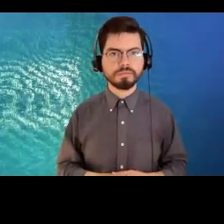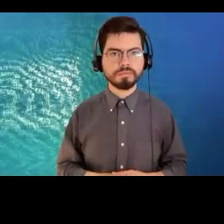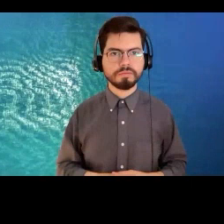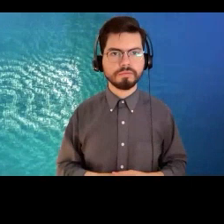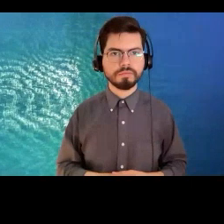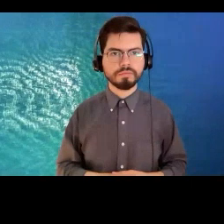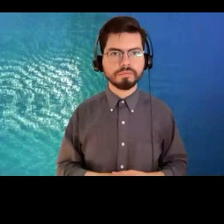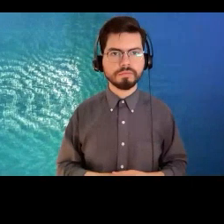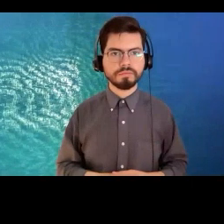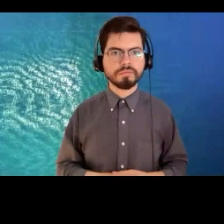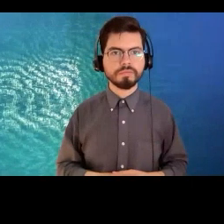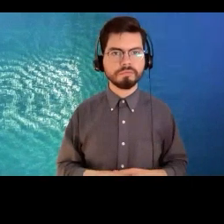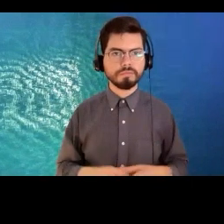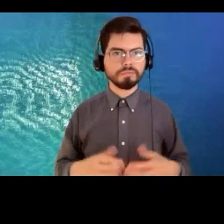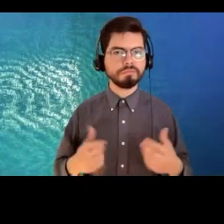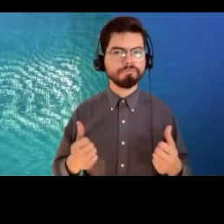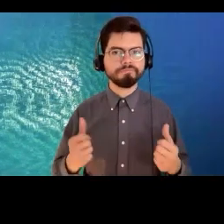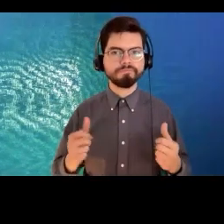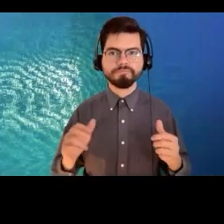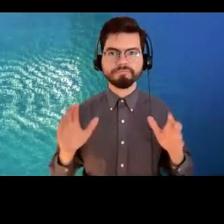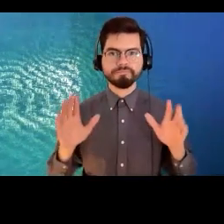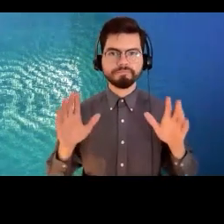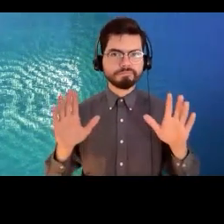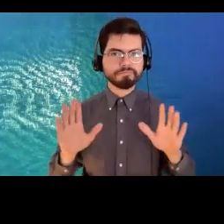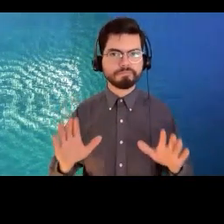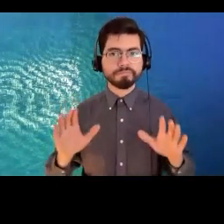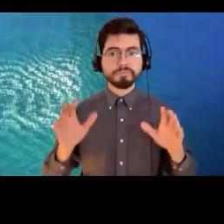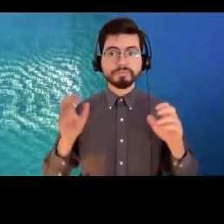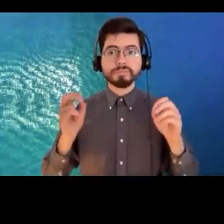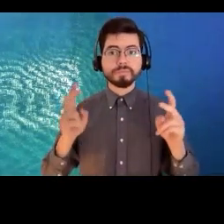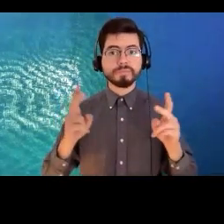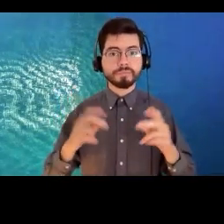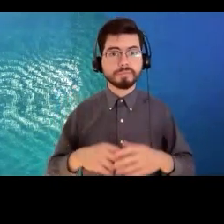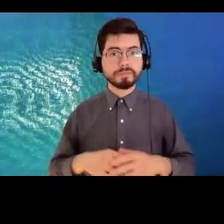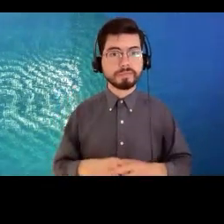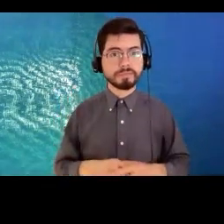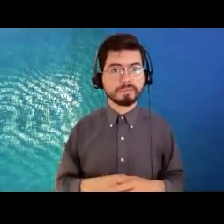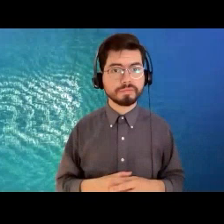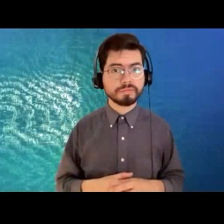awesome. All right. Thank you. Questions?